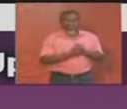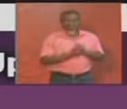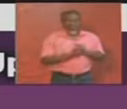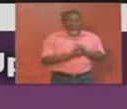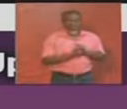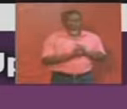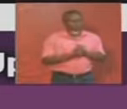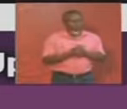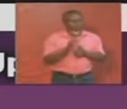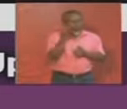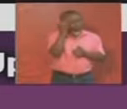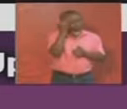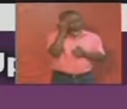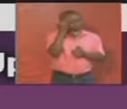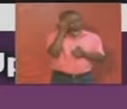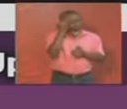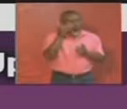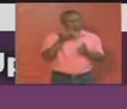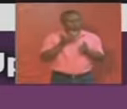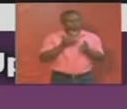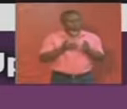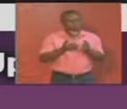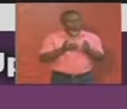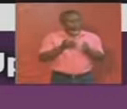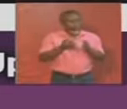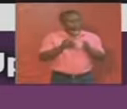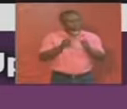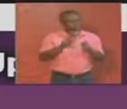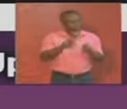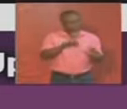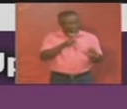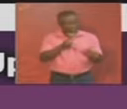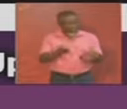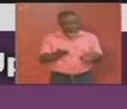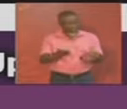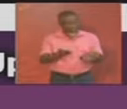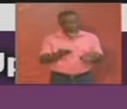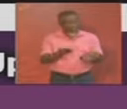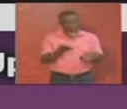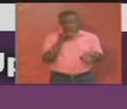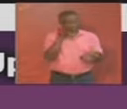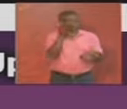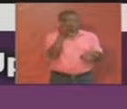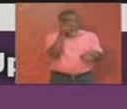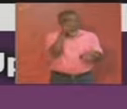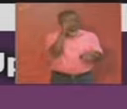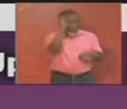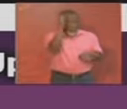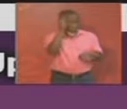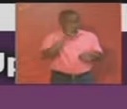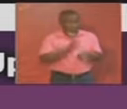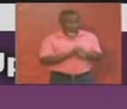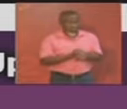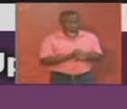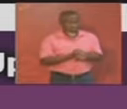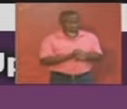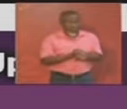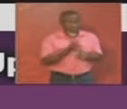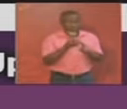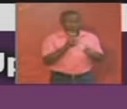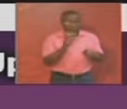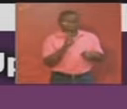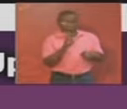know where the cases from that Tobago has come from, were they all